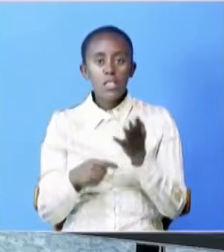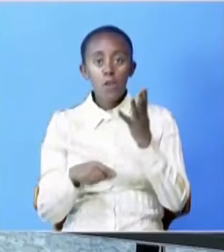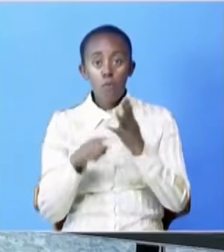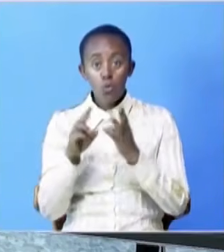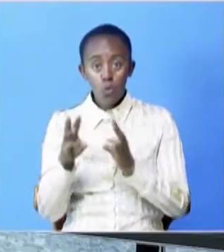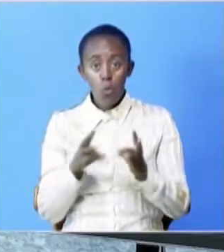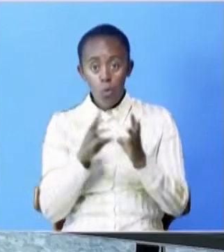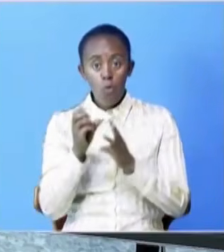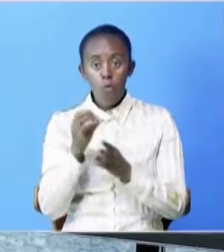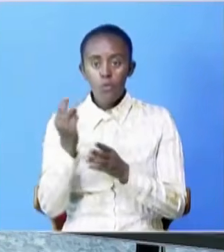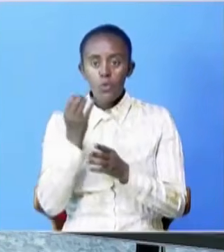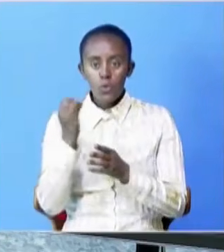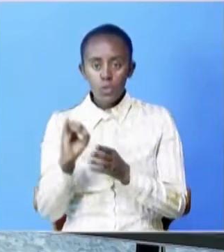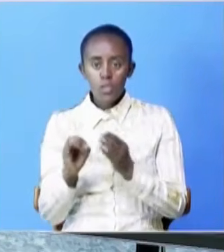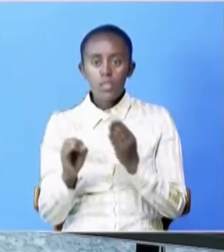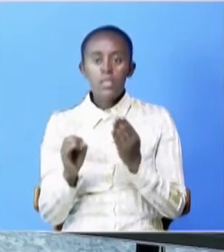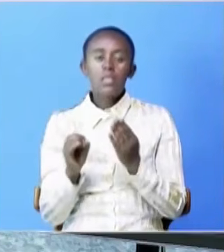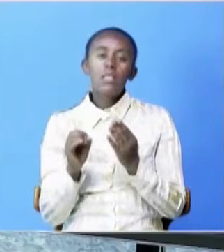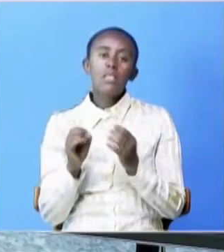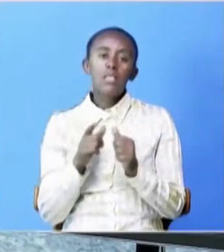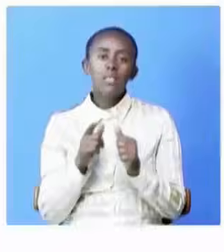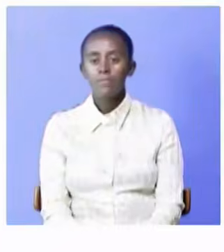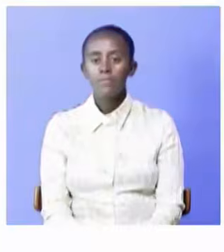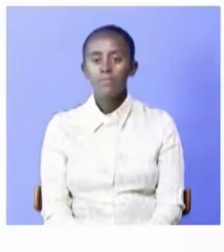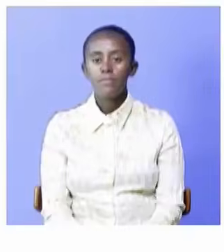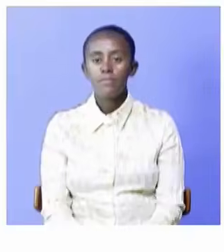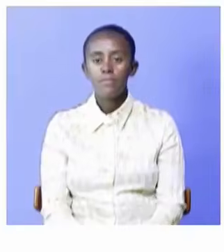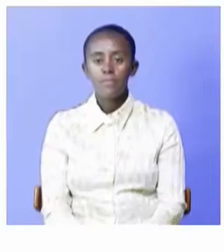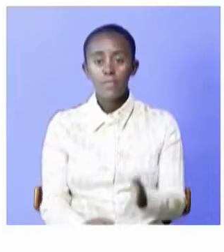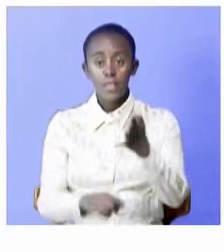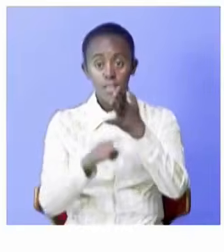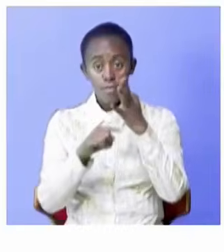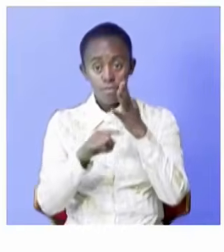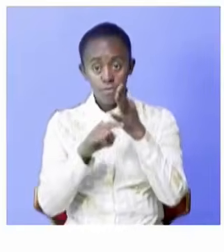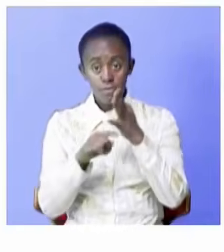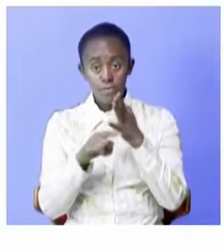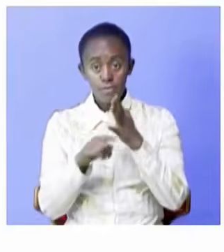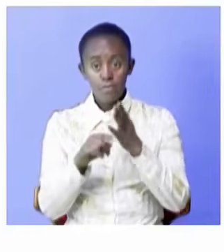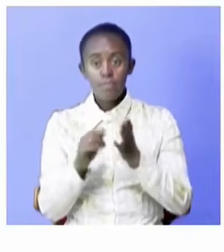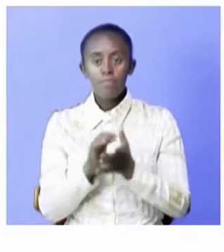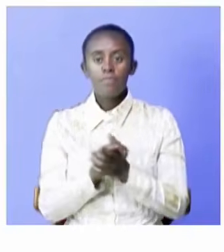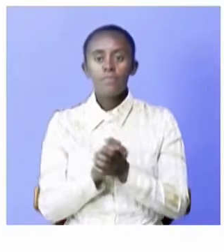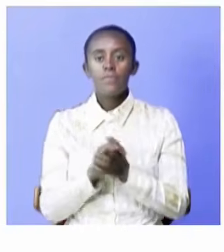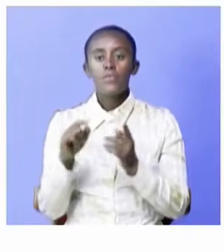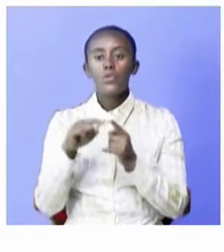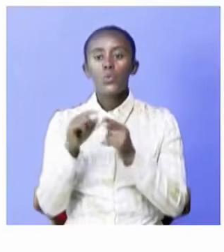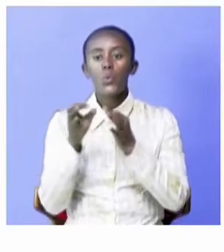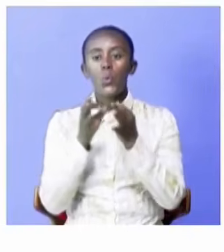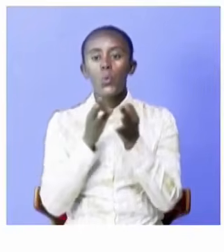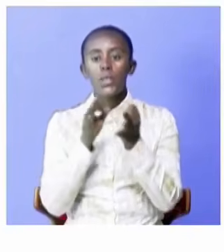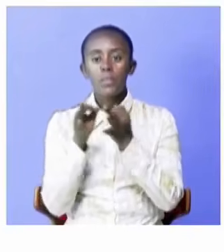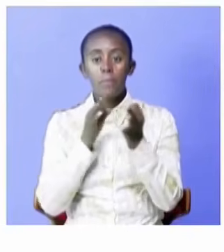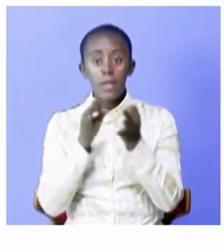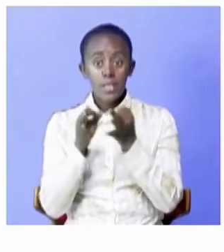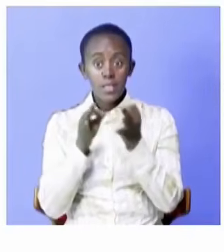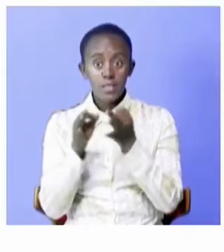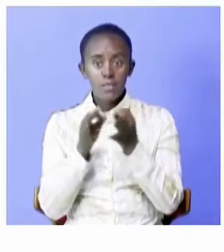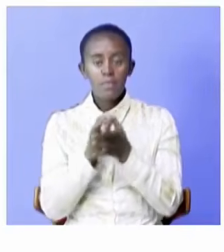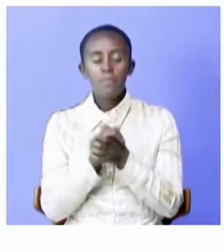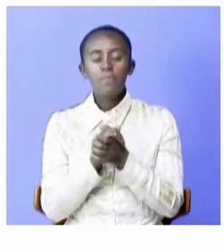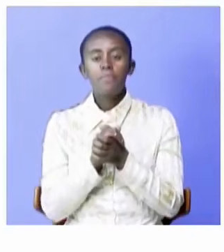of using the simple present tense. The fifth one is to